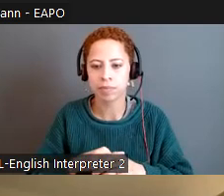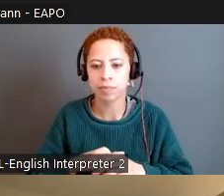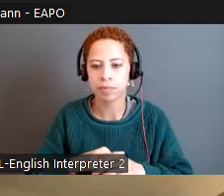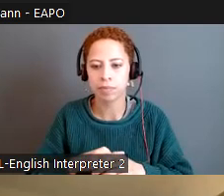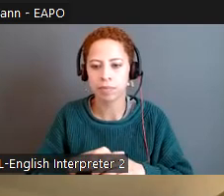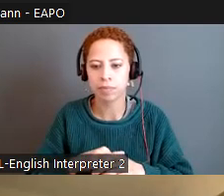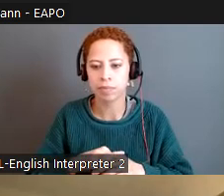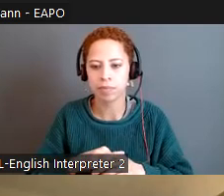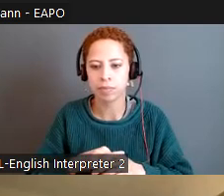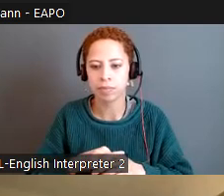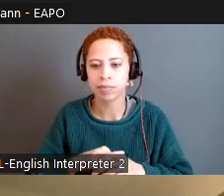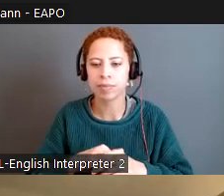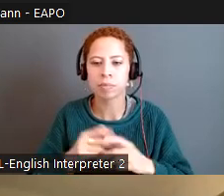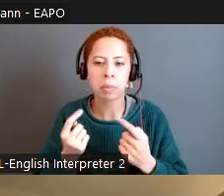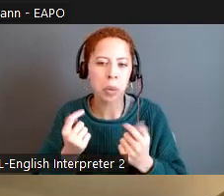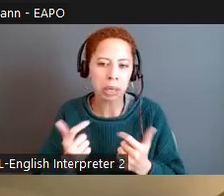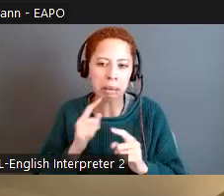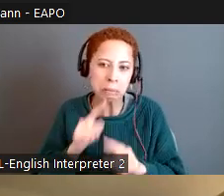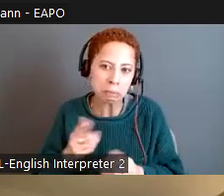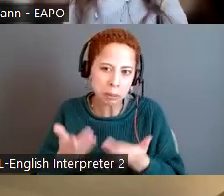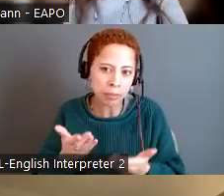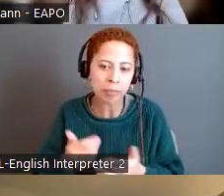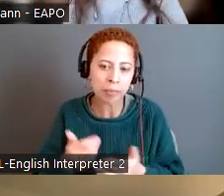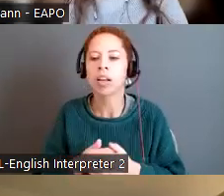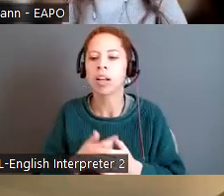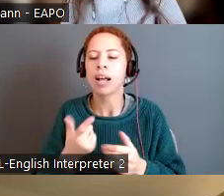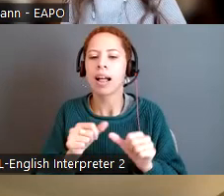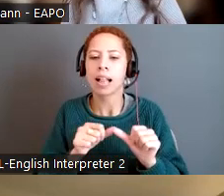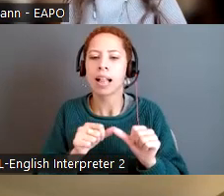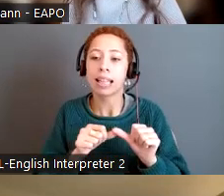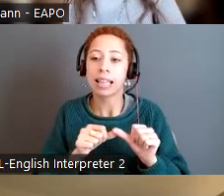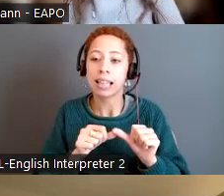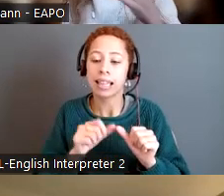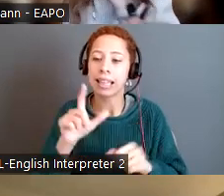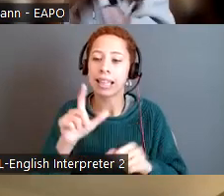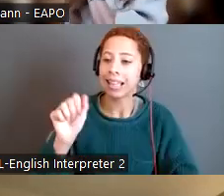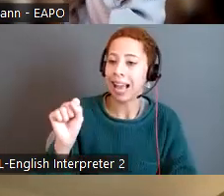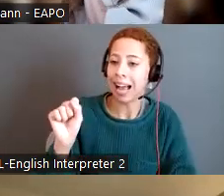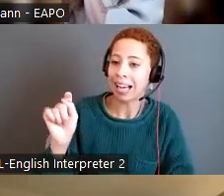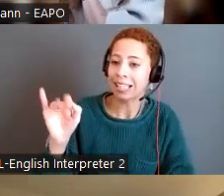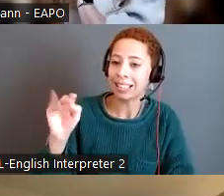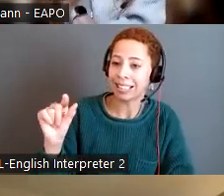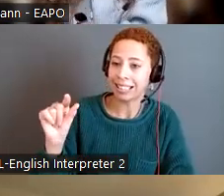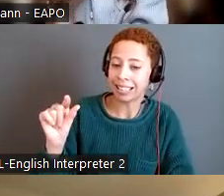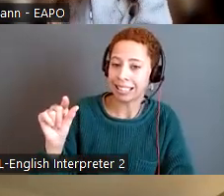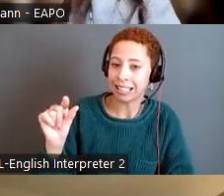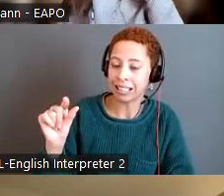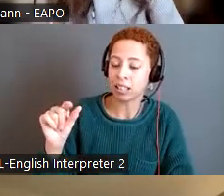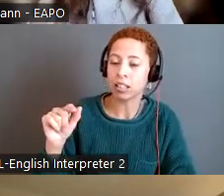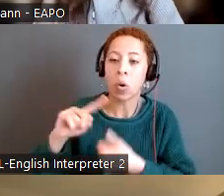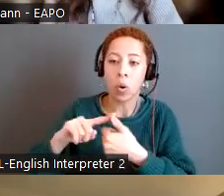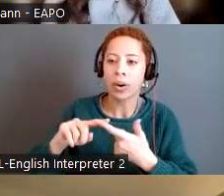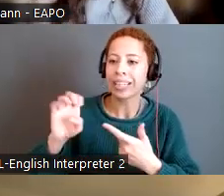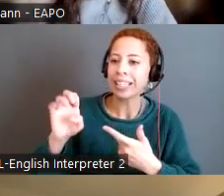So hopefully this is a quick one for you. What is the difference between lasting and enduring power of attorney? And that will unfortunately have to be our